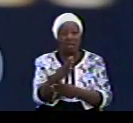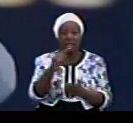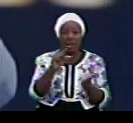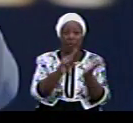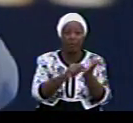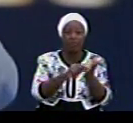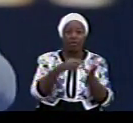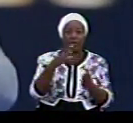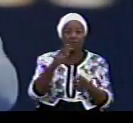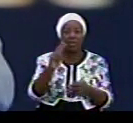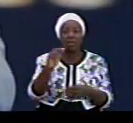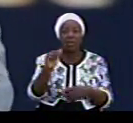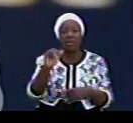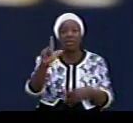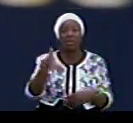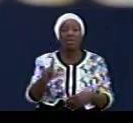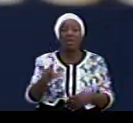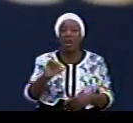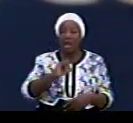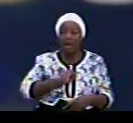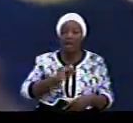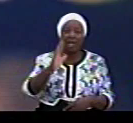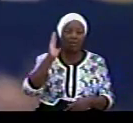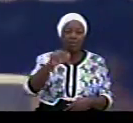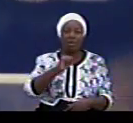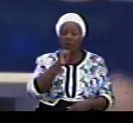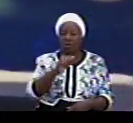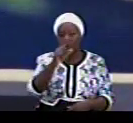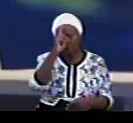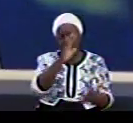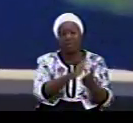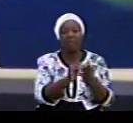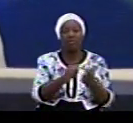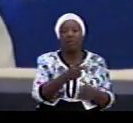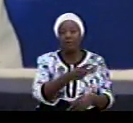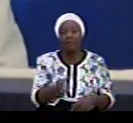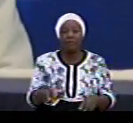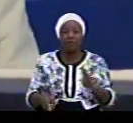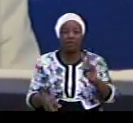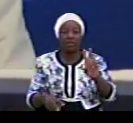nails, I will not believe. Verse 26.